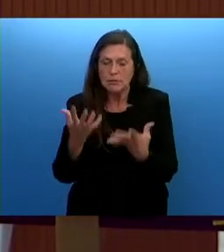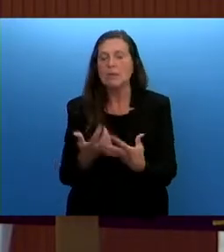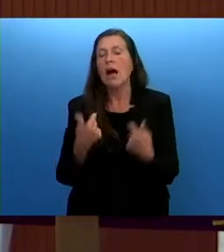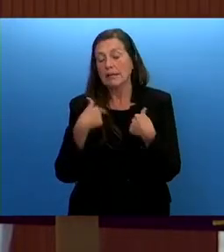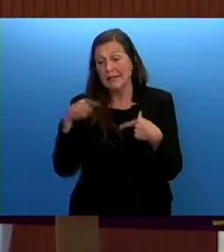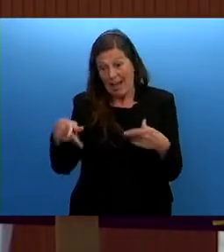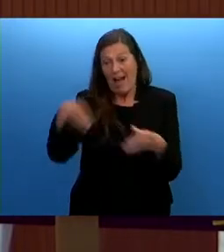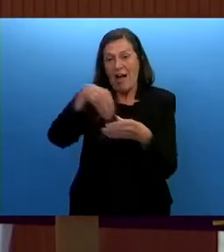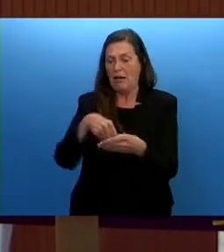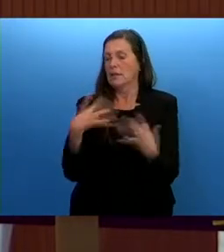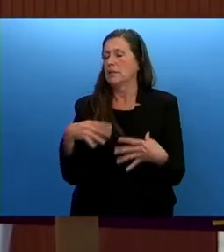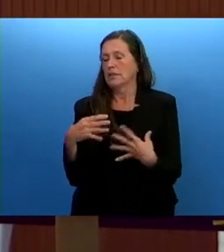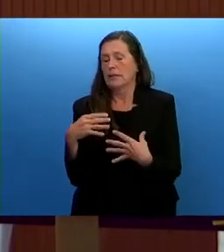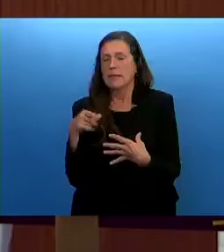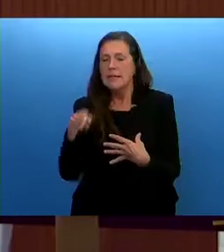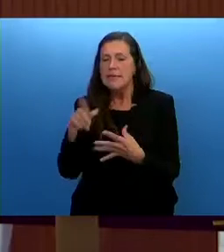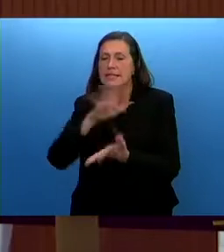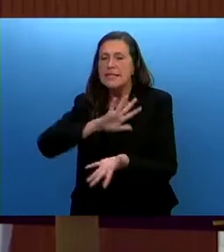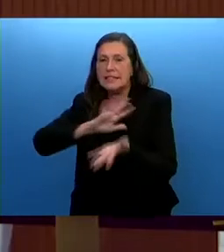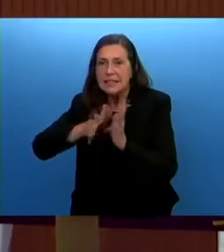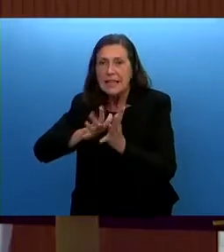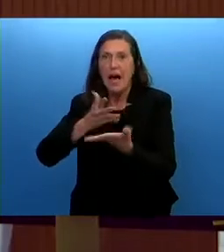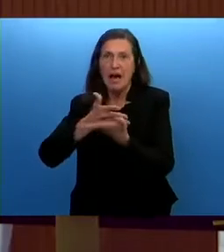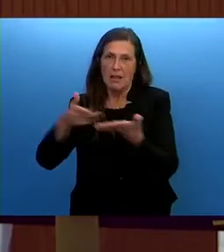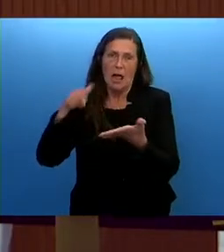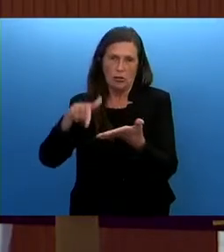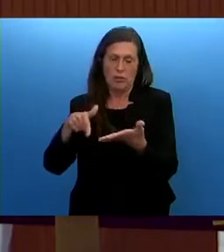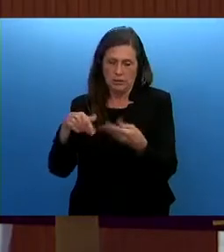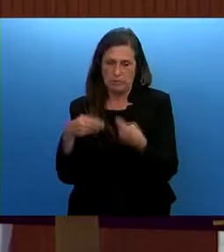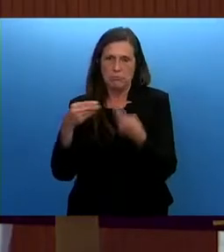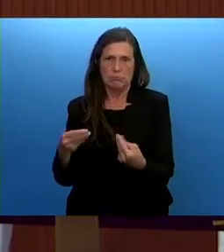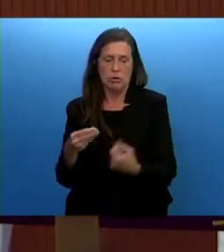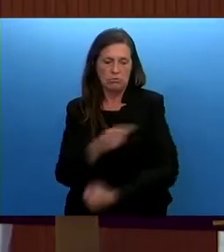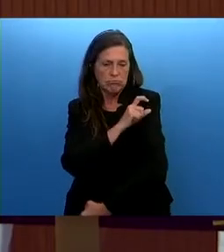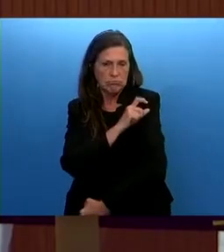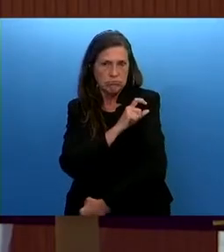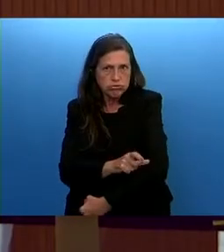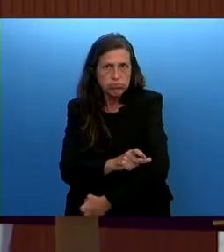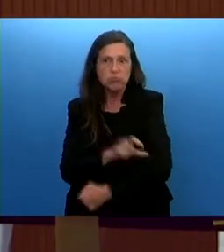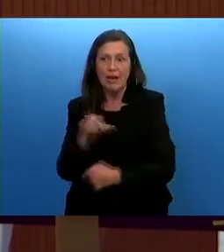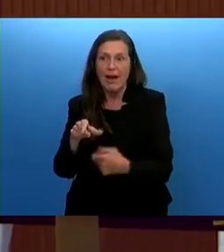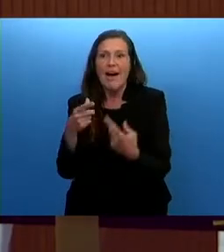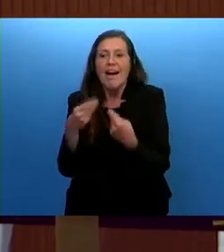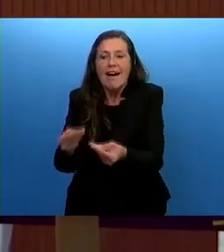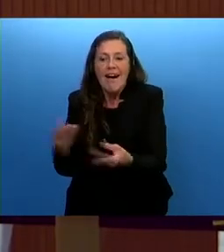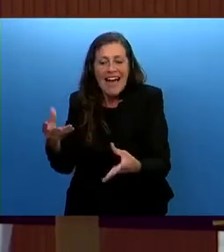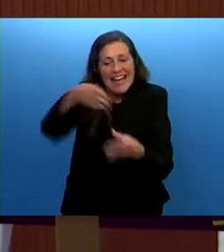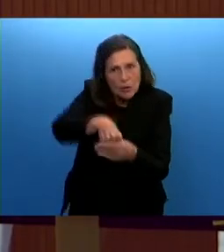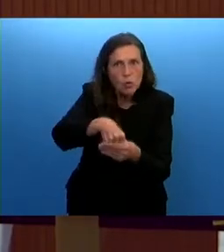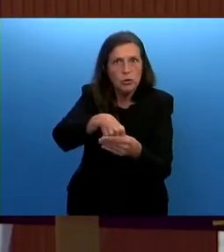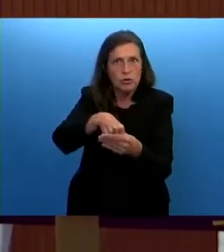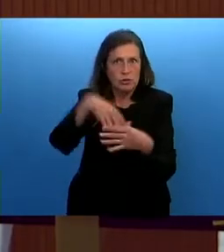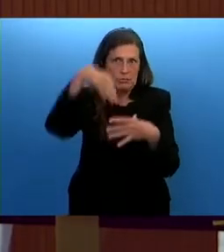interpretation, sign languages to foster resilience, inclusion, and disaster risk reduction. When